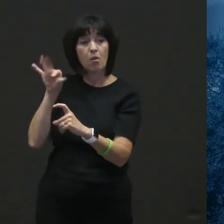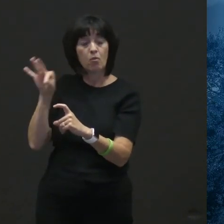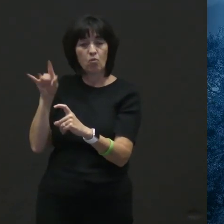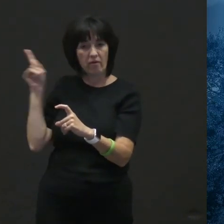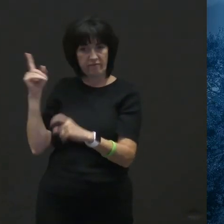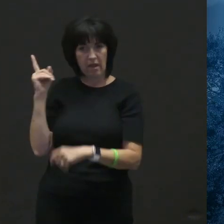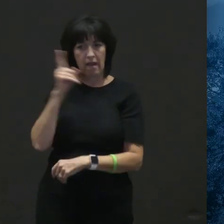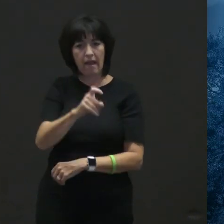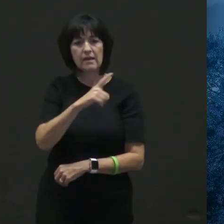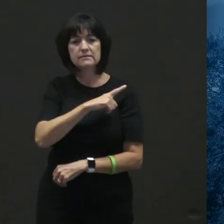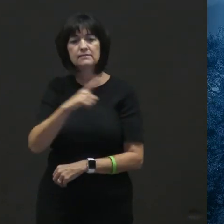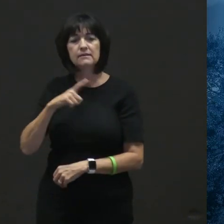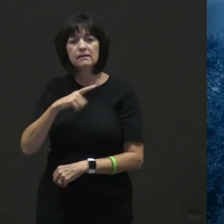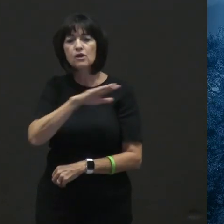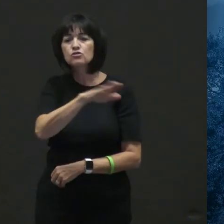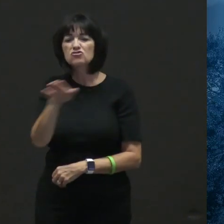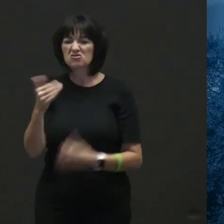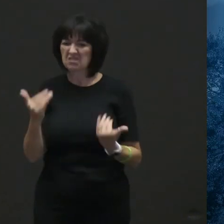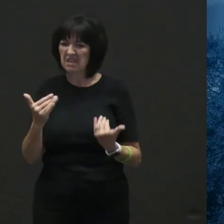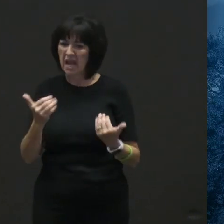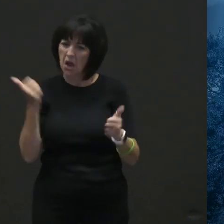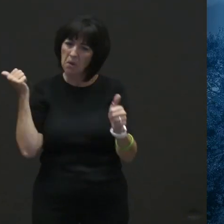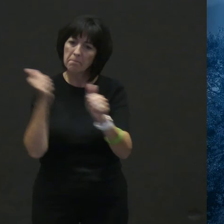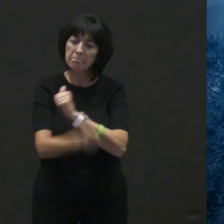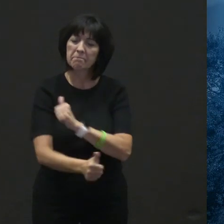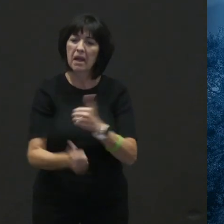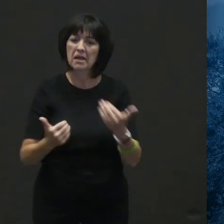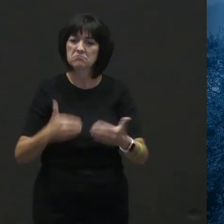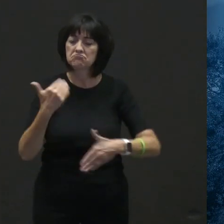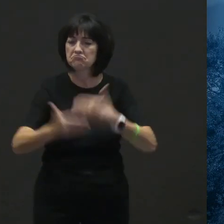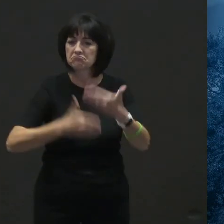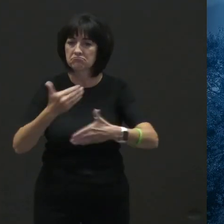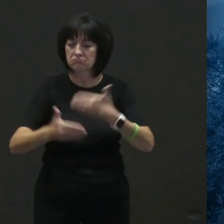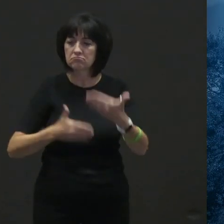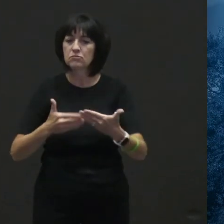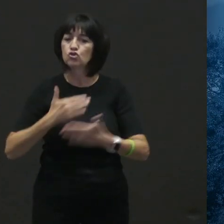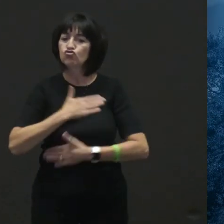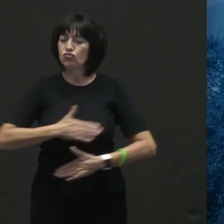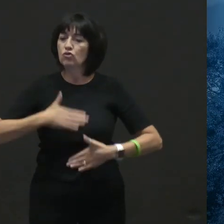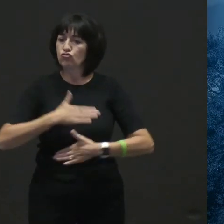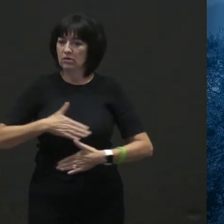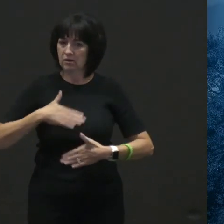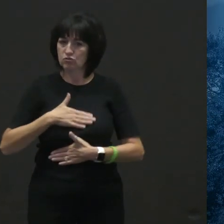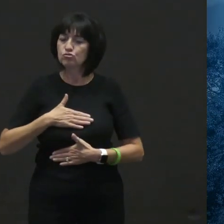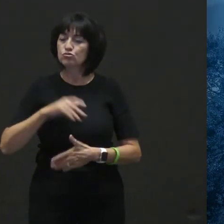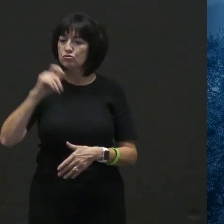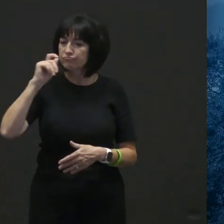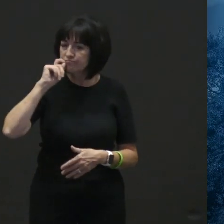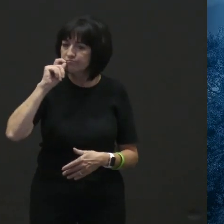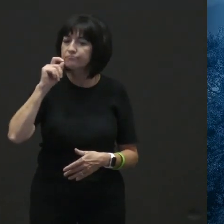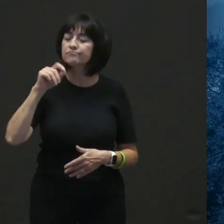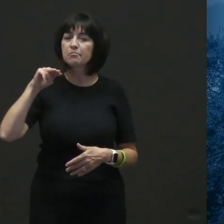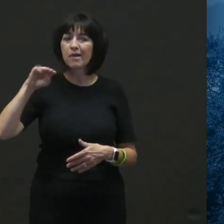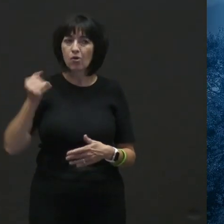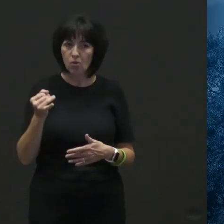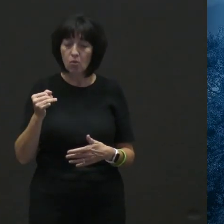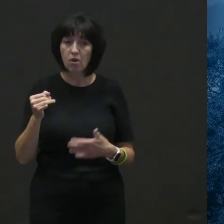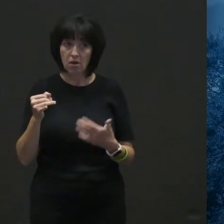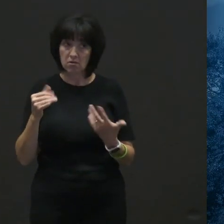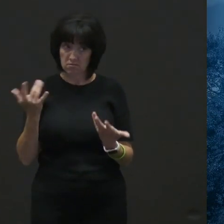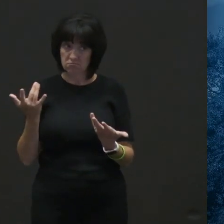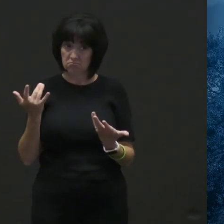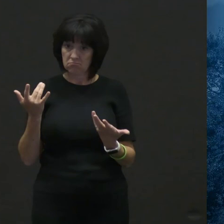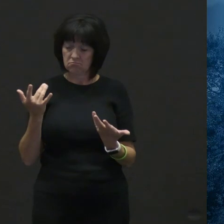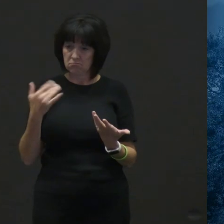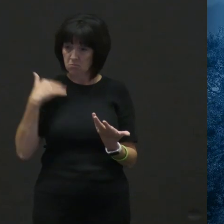to legalize recreational marijuana, with the revenue going to small business grant funding and restorative justice programs. Has COVID changed your mind